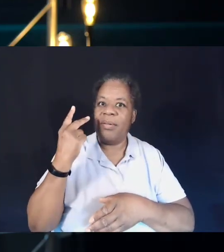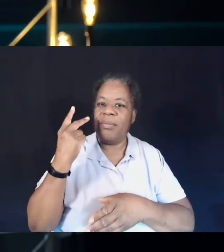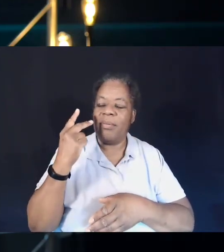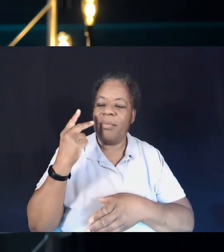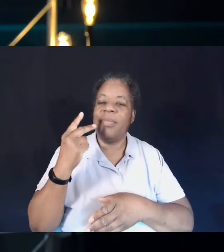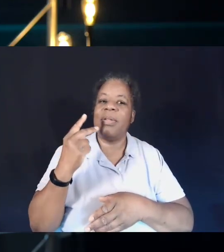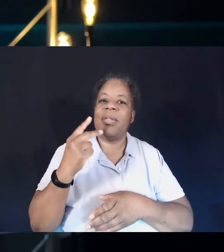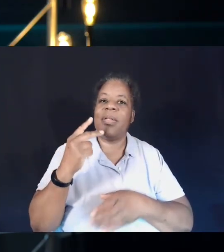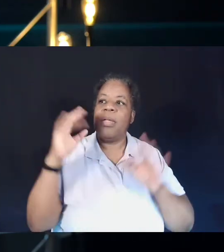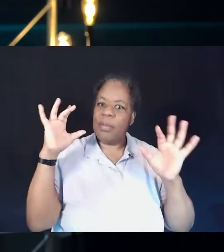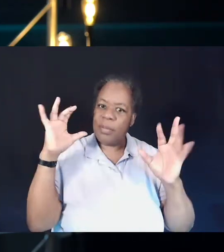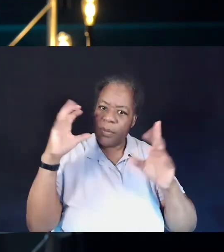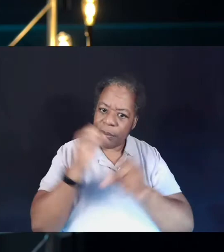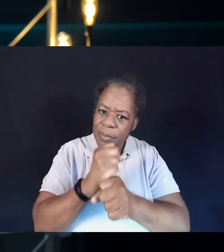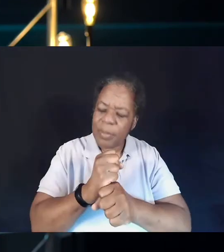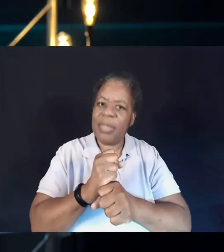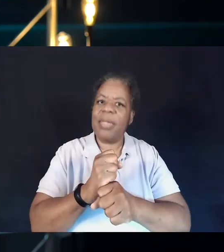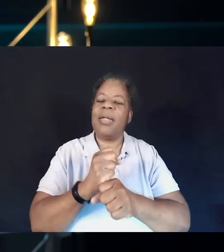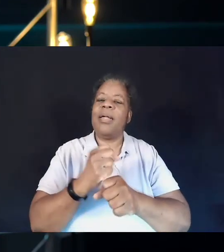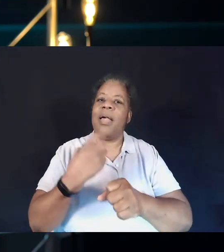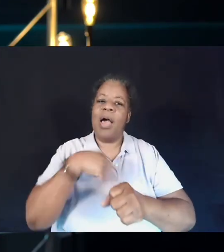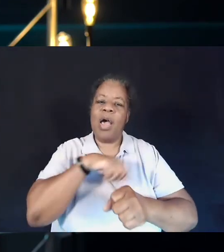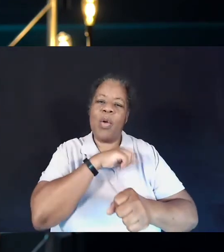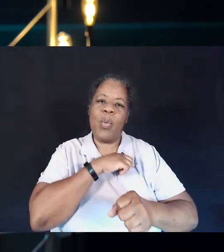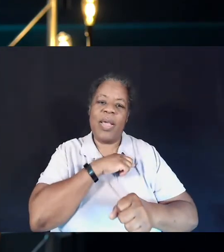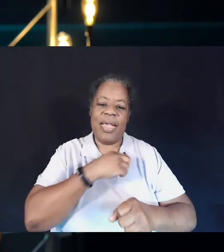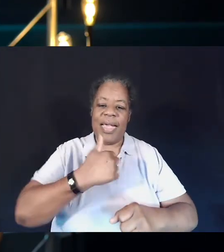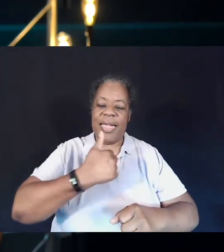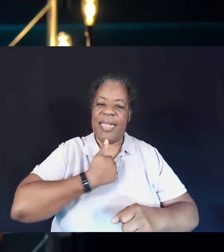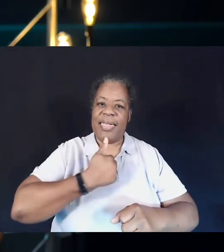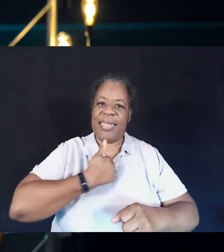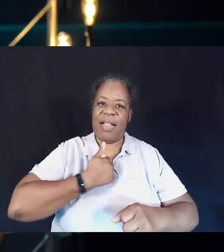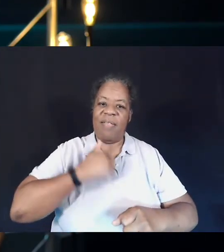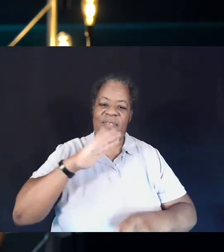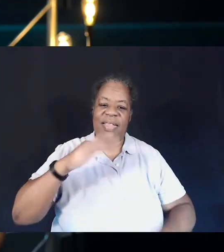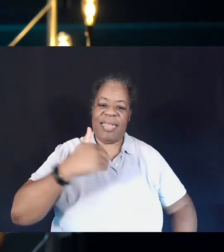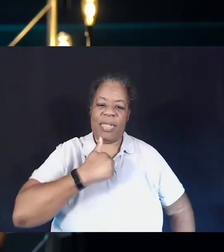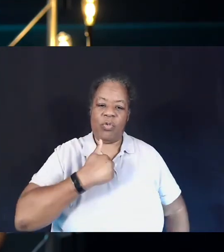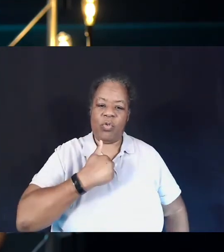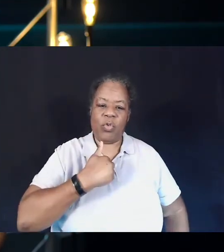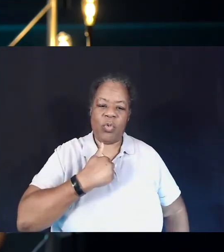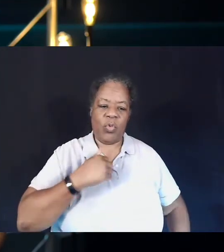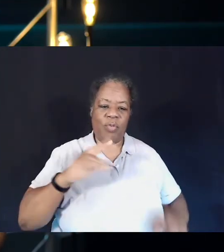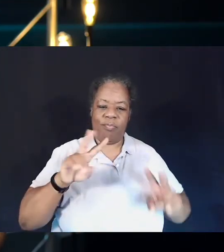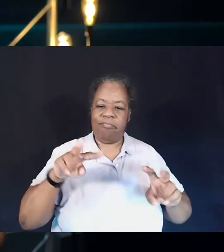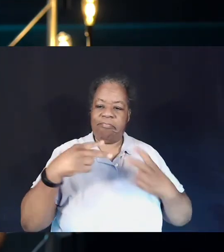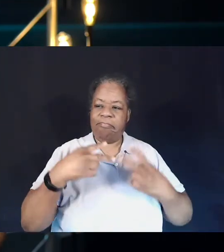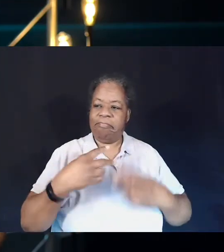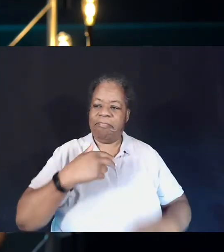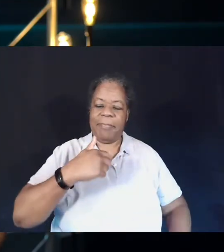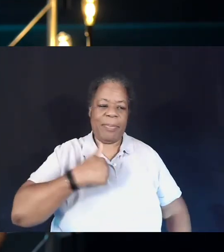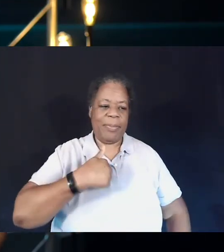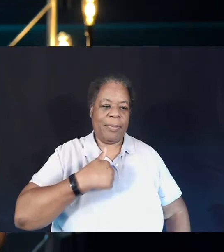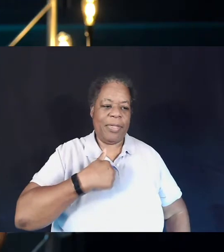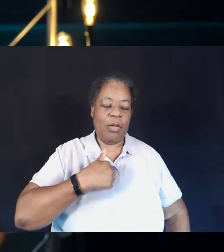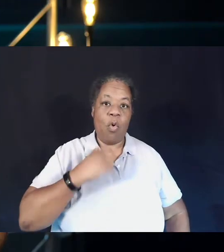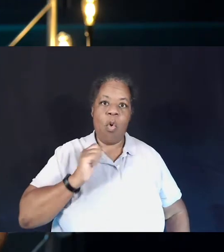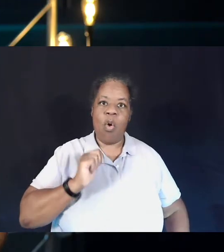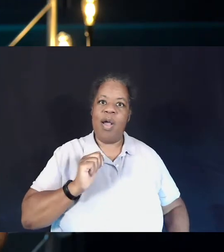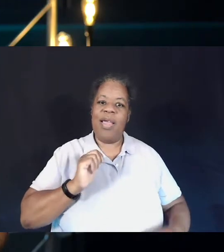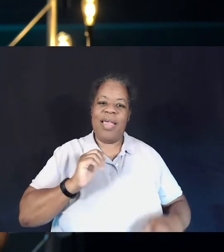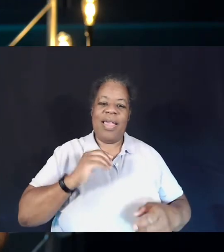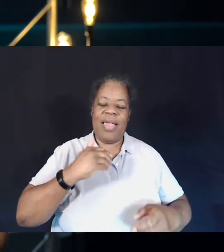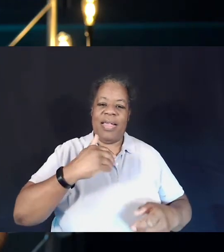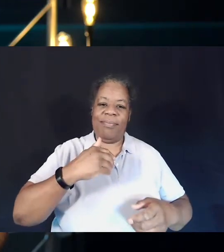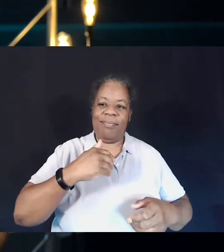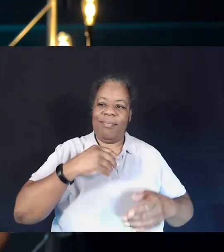question. We're going to ask, are we self-centered or are we centered selves? And lastly, we're going to do it